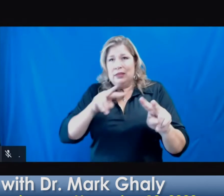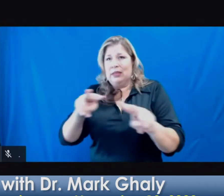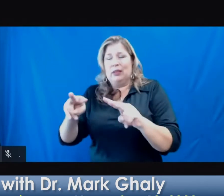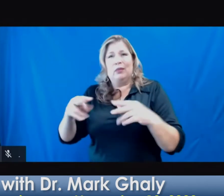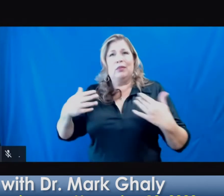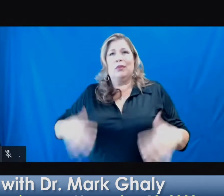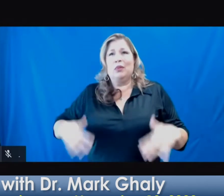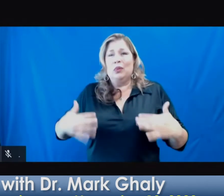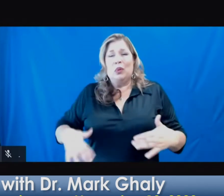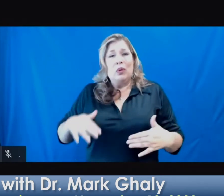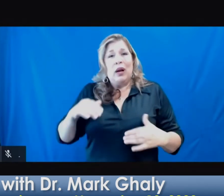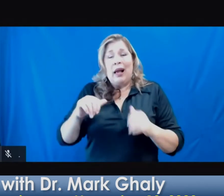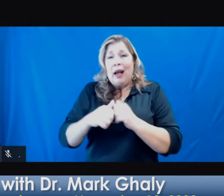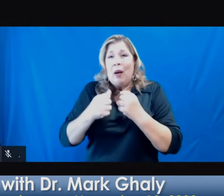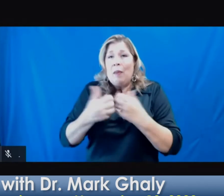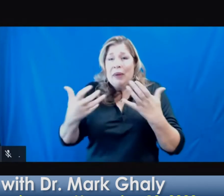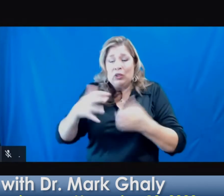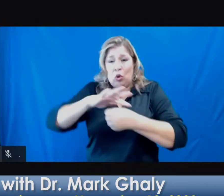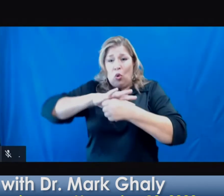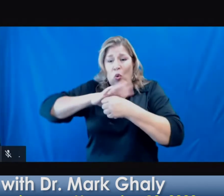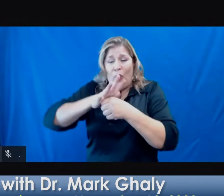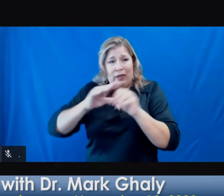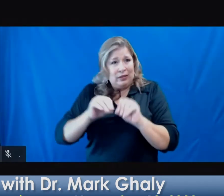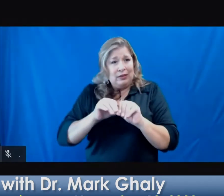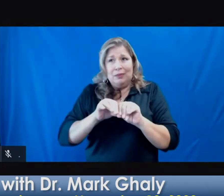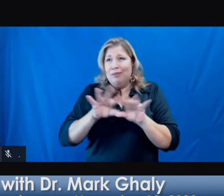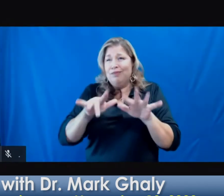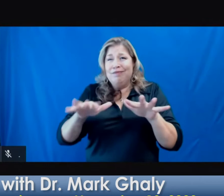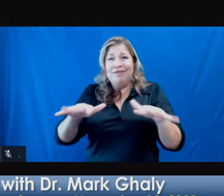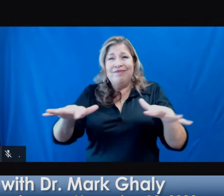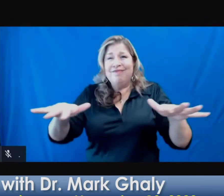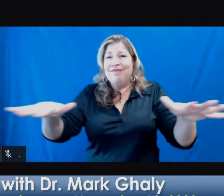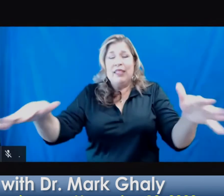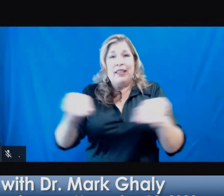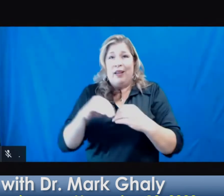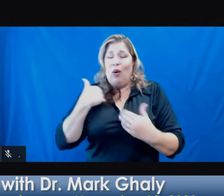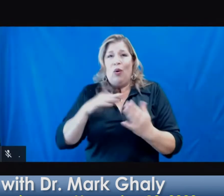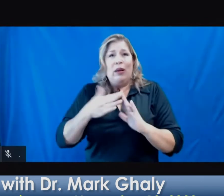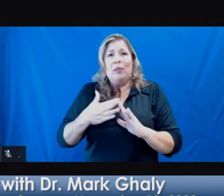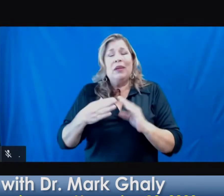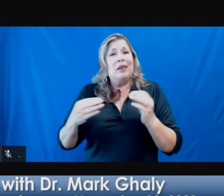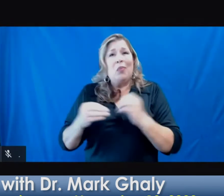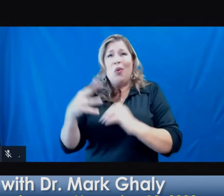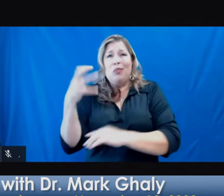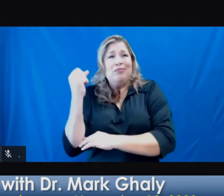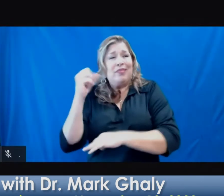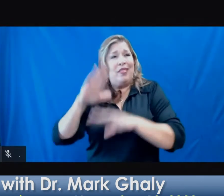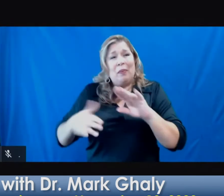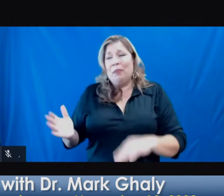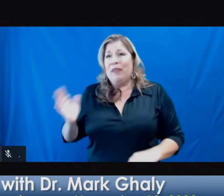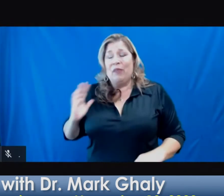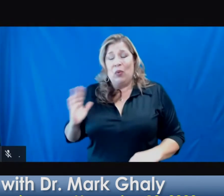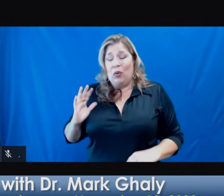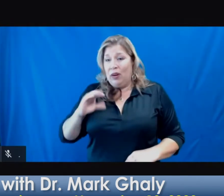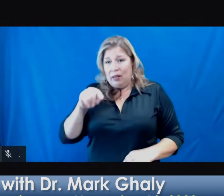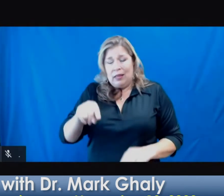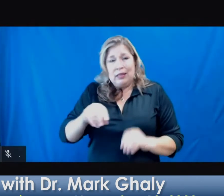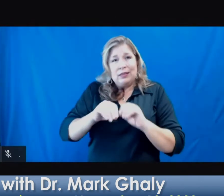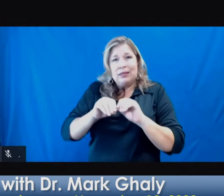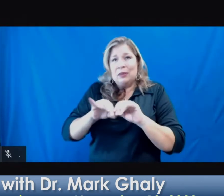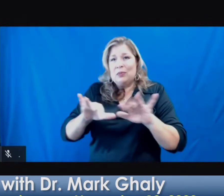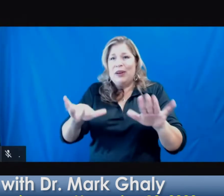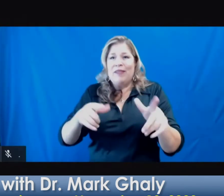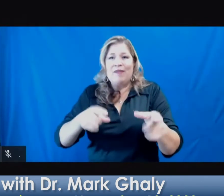virus is in our community is higher than it was. And in those conditions, spread can be quick.